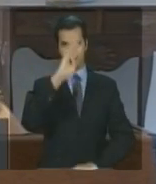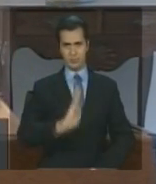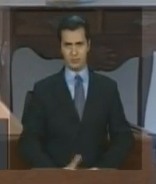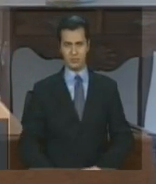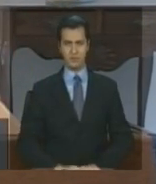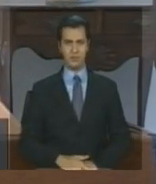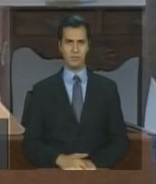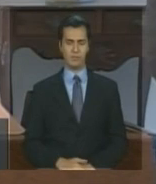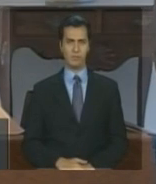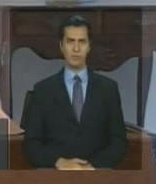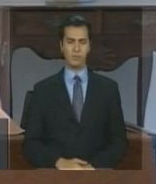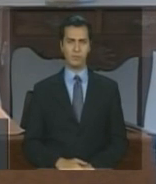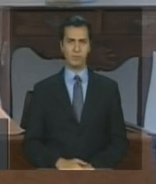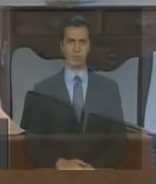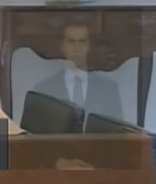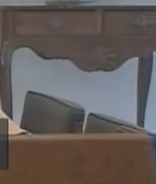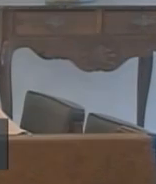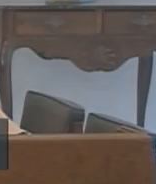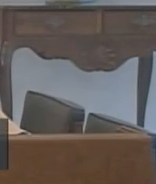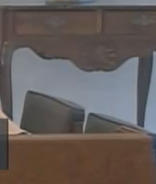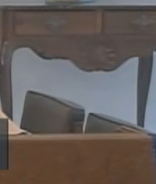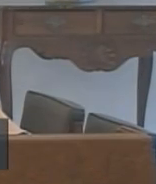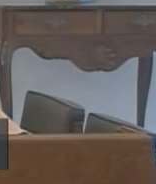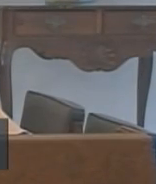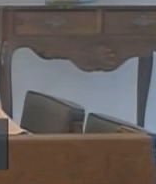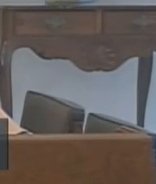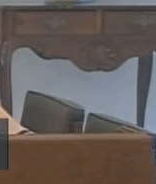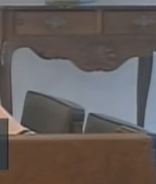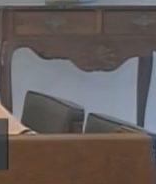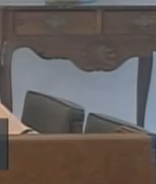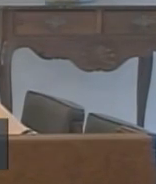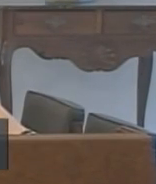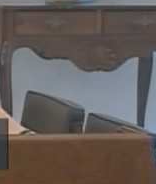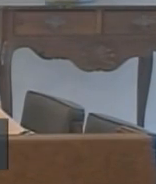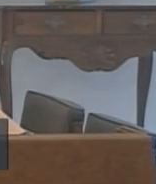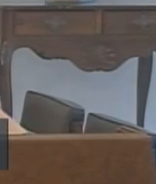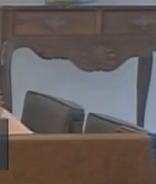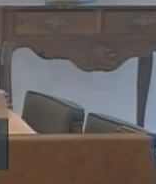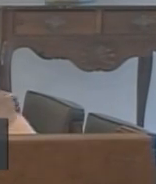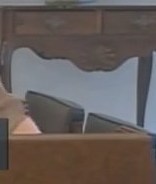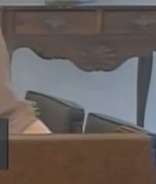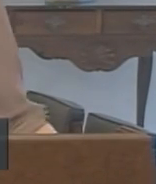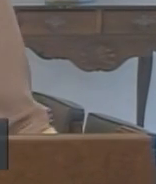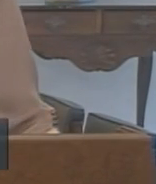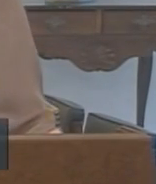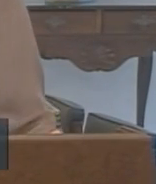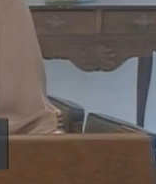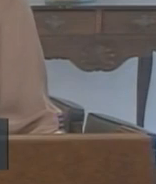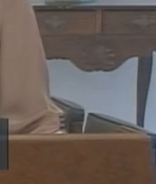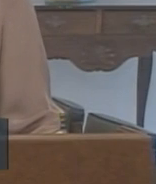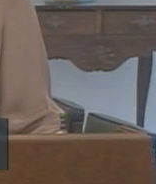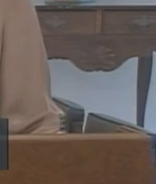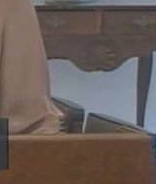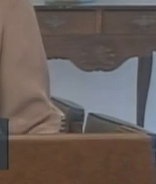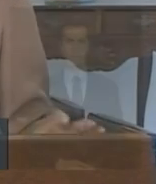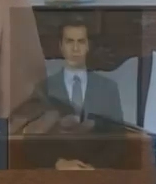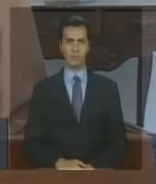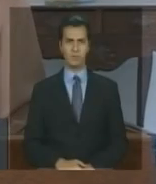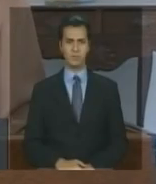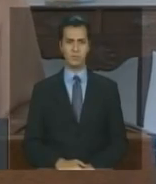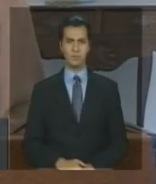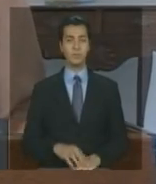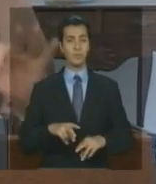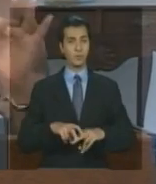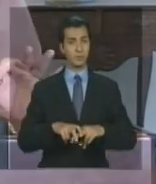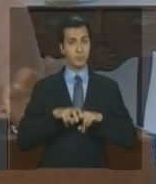important because we are currently involved in the process of ensuring and establishing a firm presence of women in Brazilian society at large. Por isso